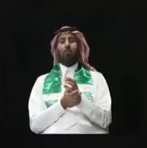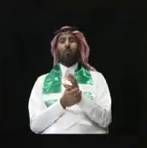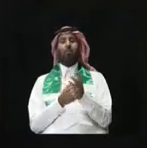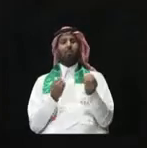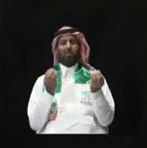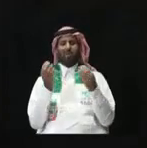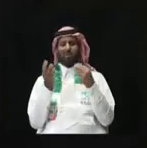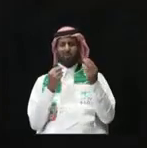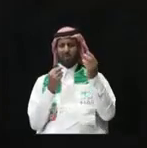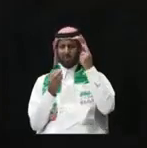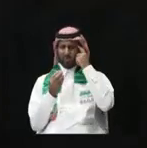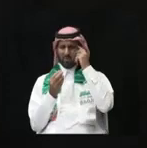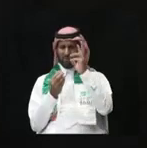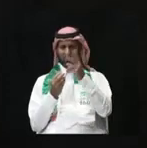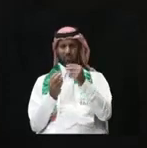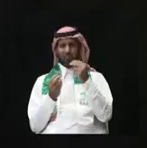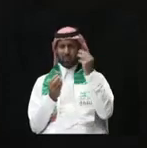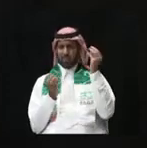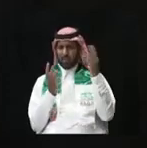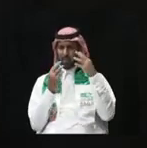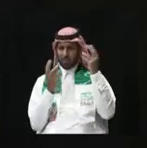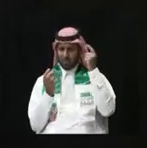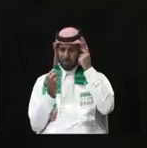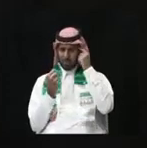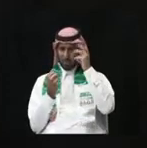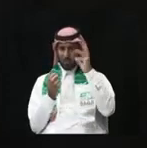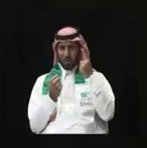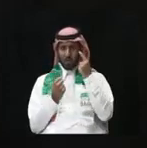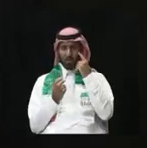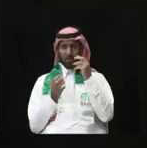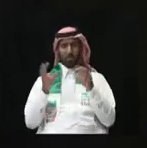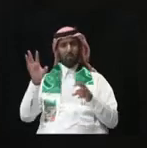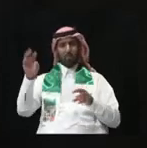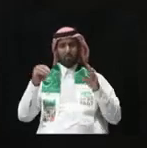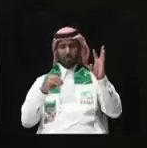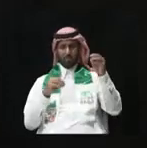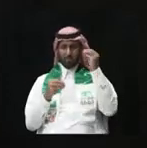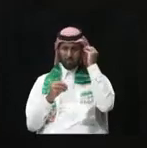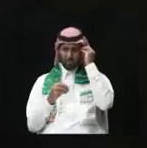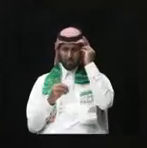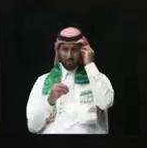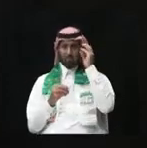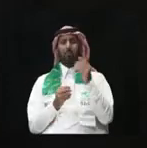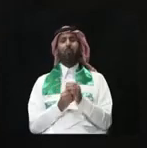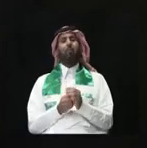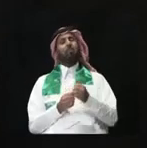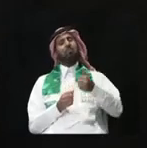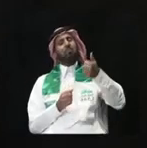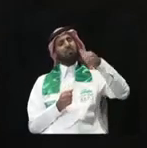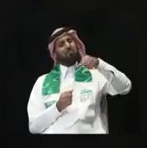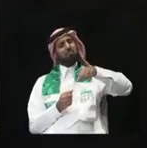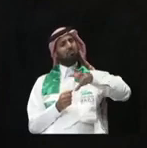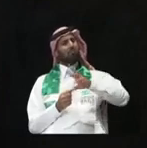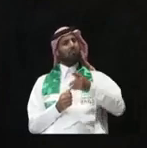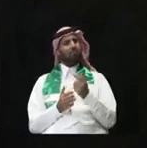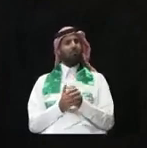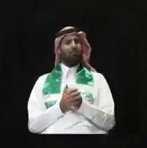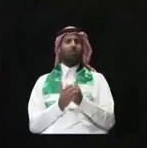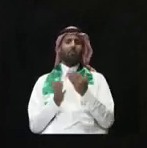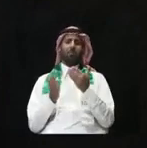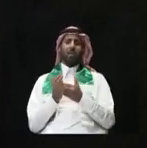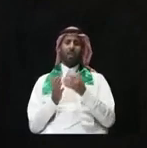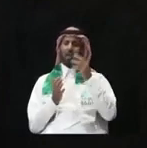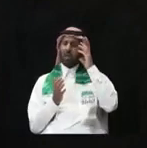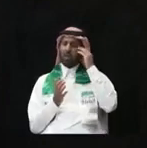how you can get ideas and information, advantage, disadvantage, and by the end, the